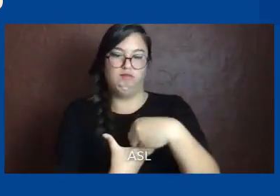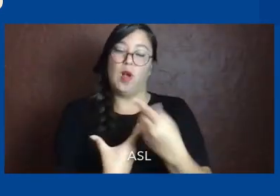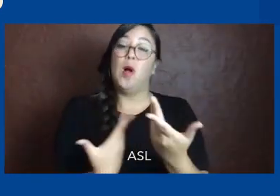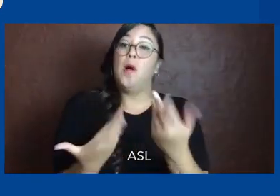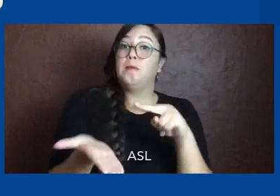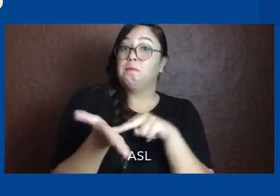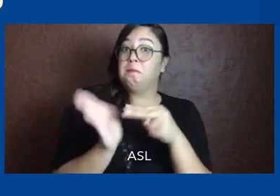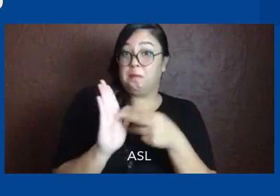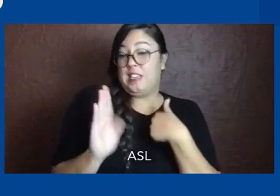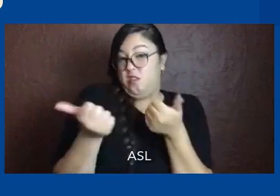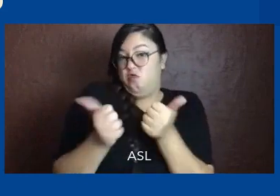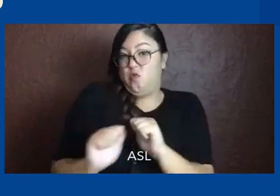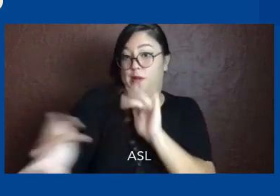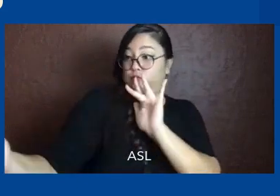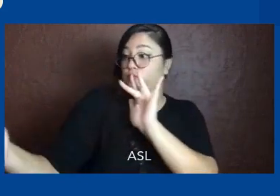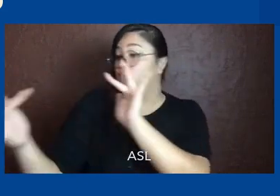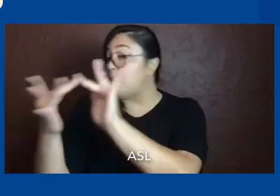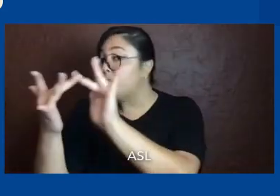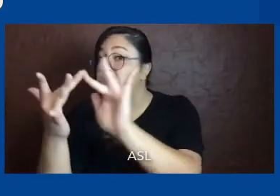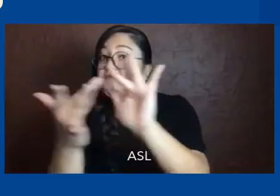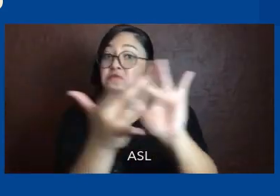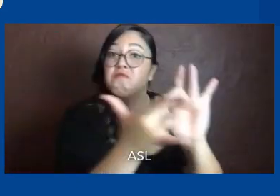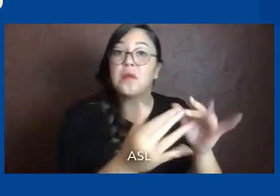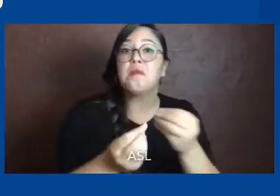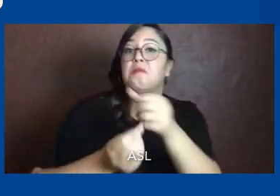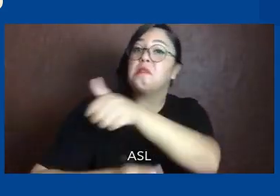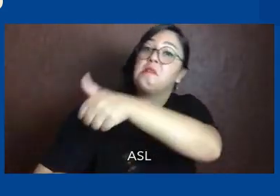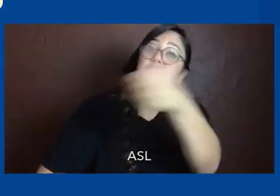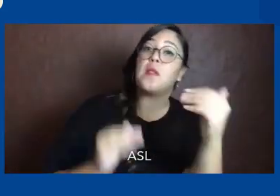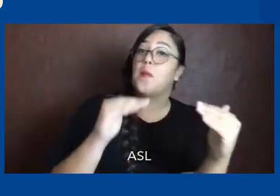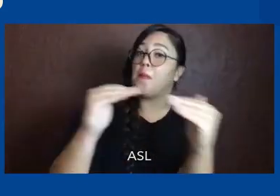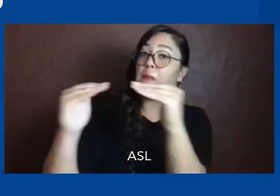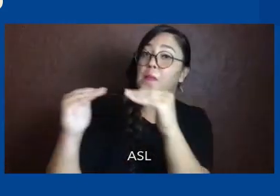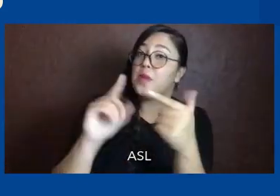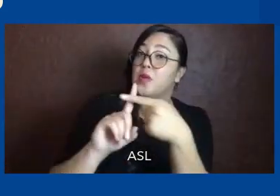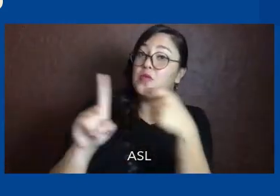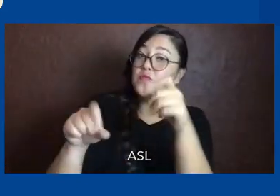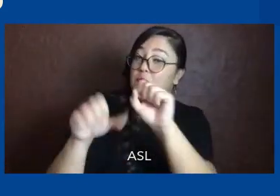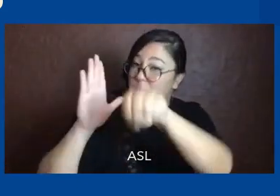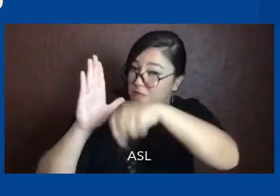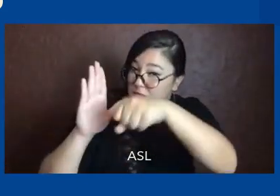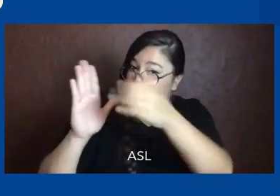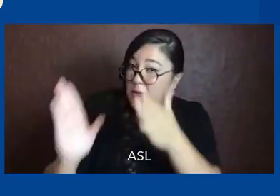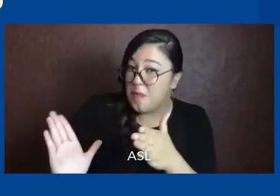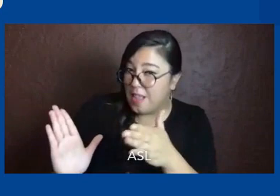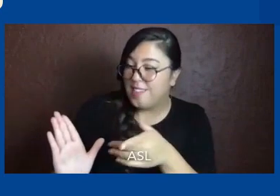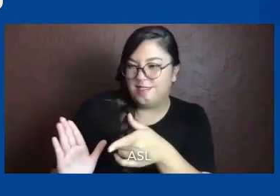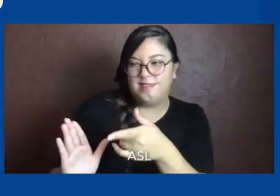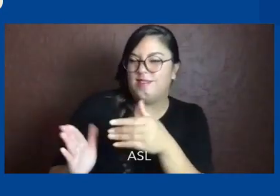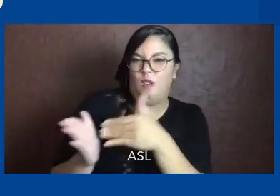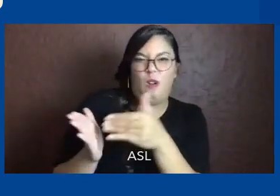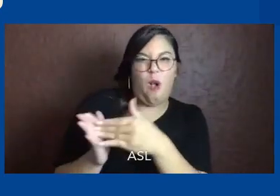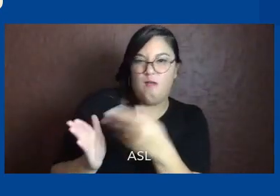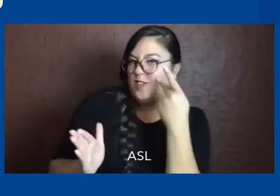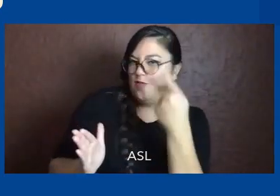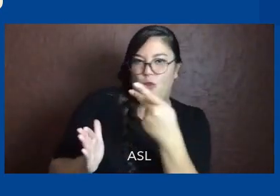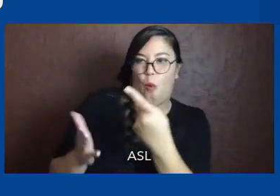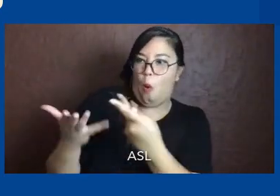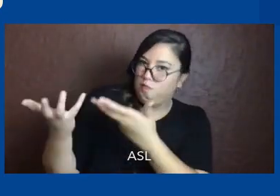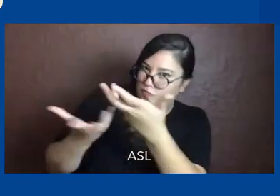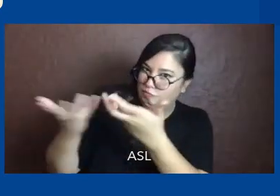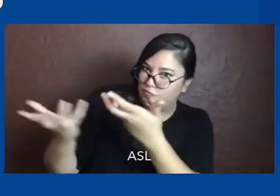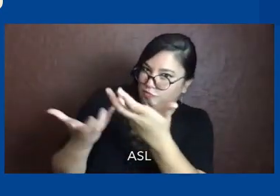my colleagues who I hardly ever get to see if I'm not working with them, and trying to make sure everybody was okay. And then this